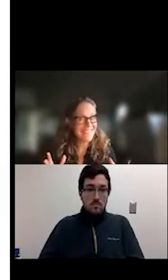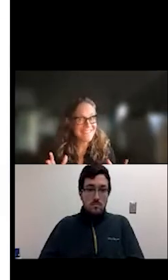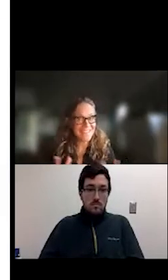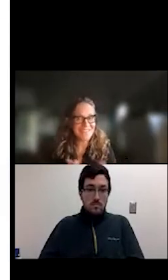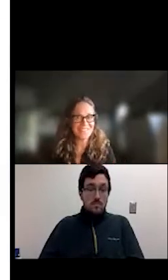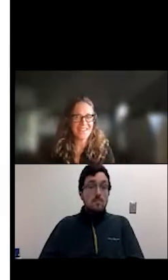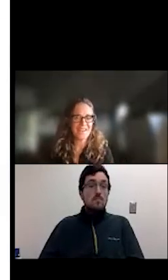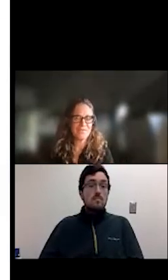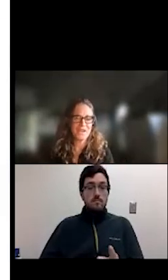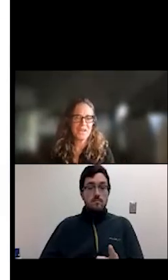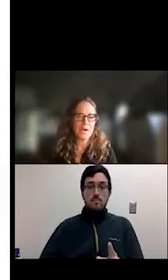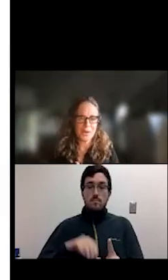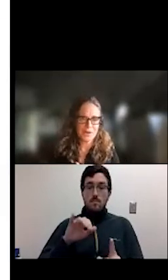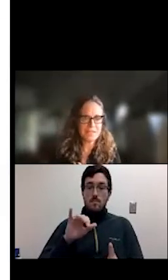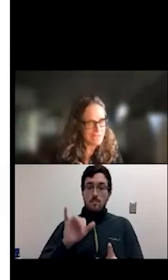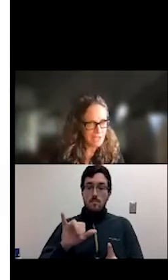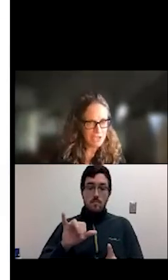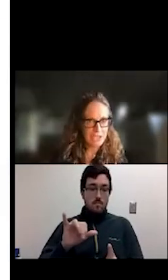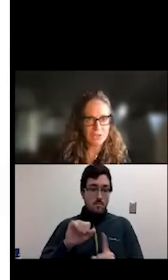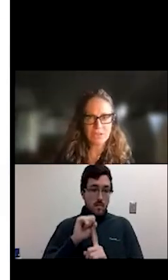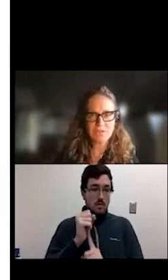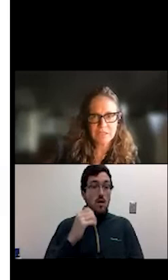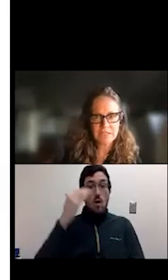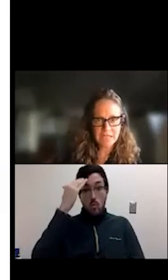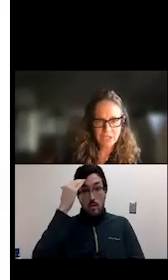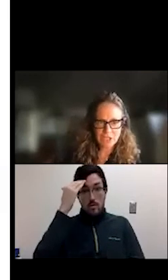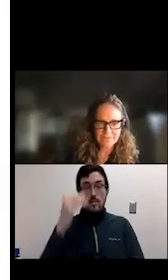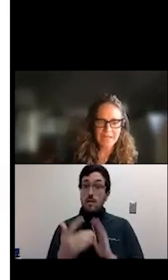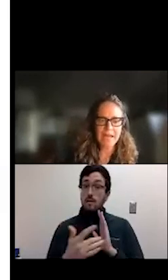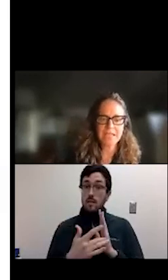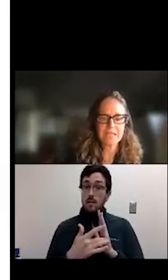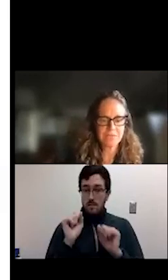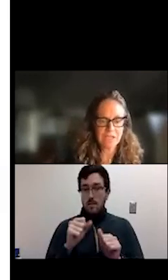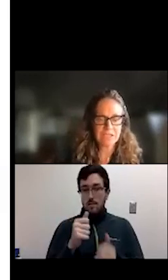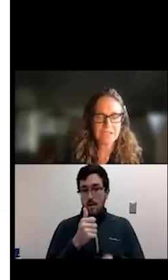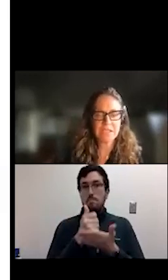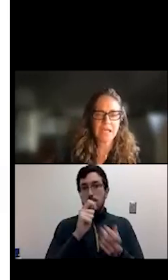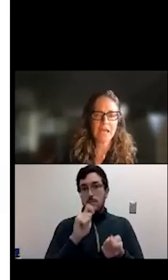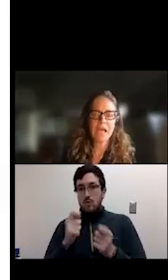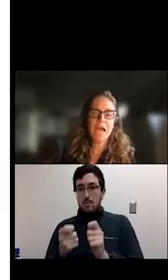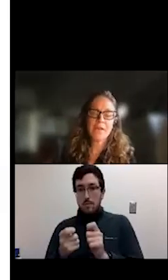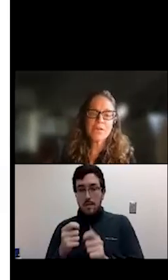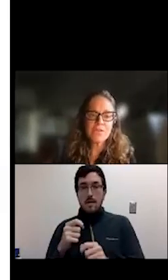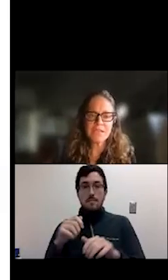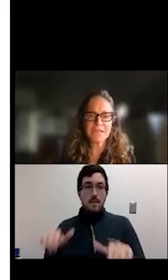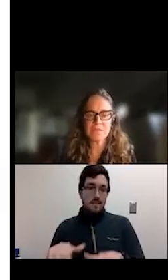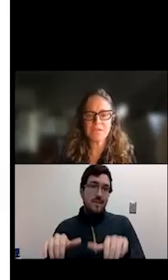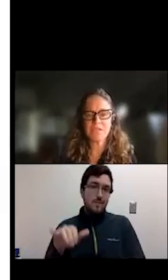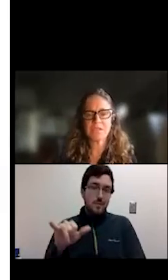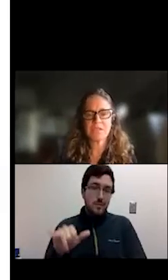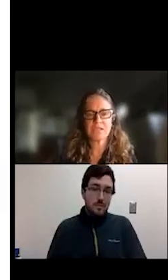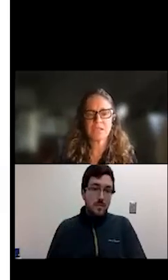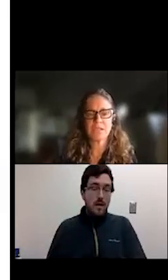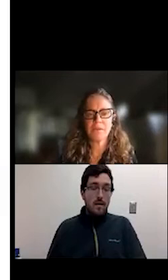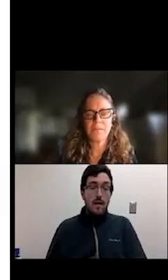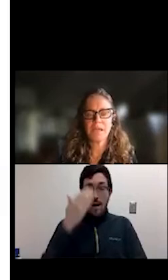So like in the case of awareness, technology can certainly facilitate adjustment activities. I don't know the extent